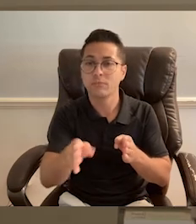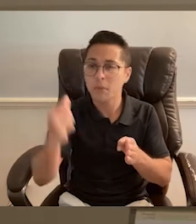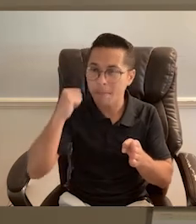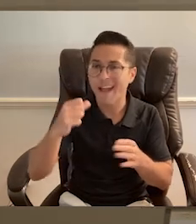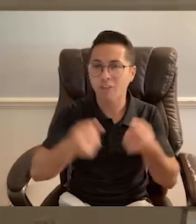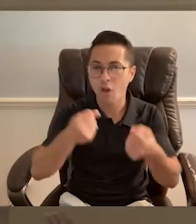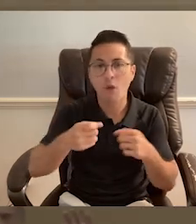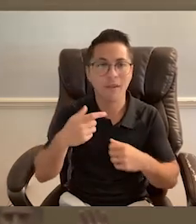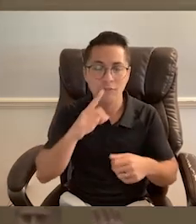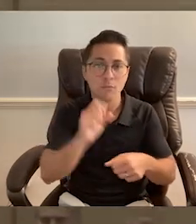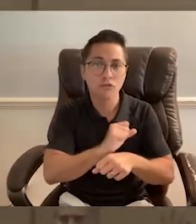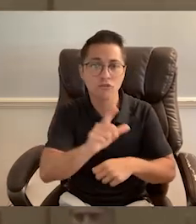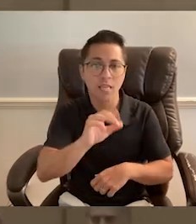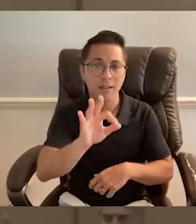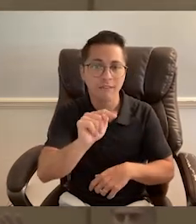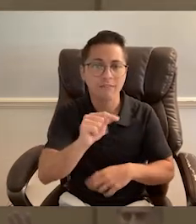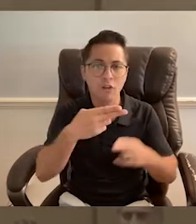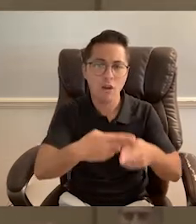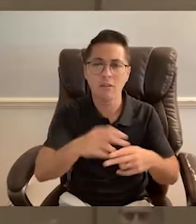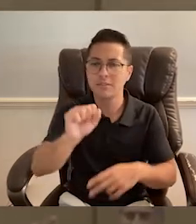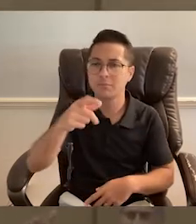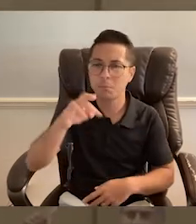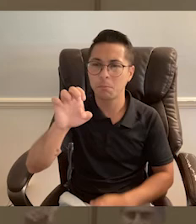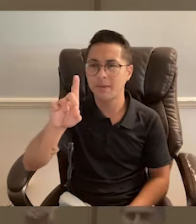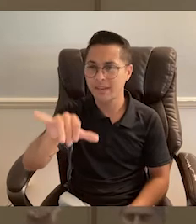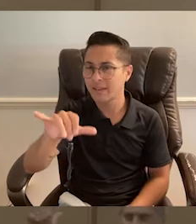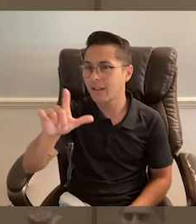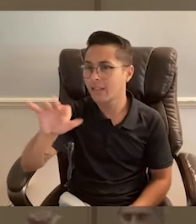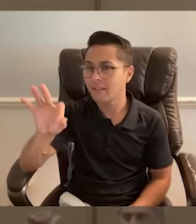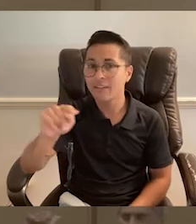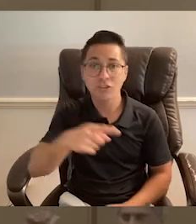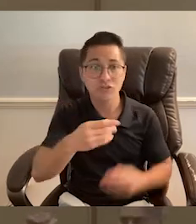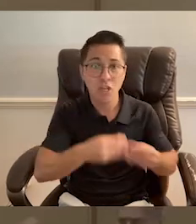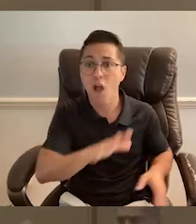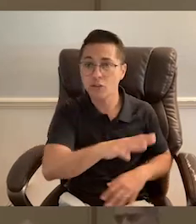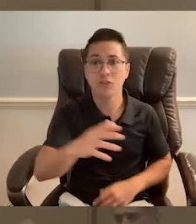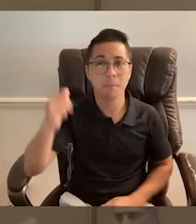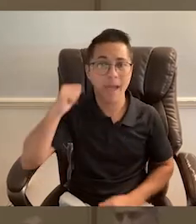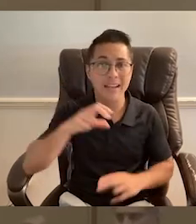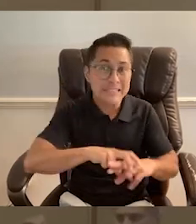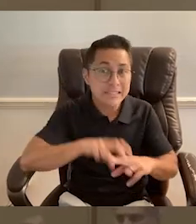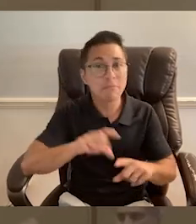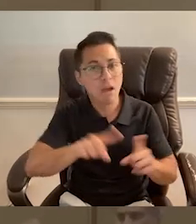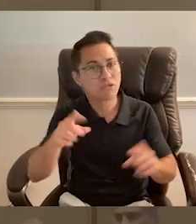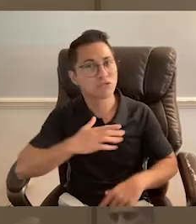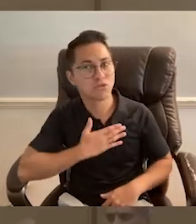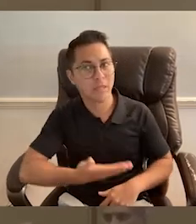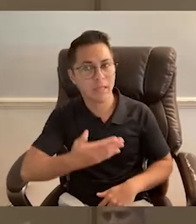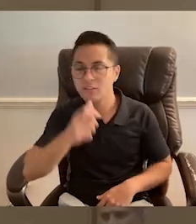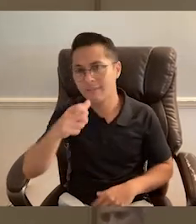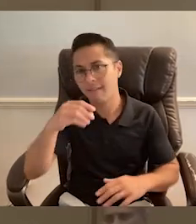we haven't really augmented the vision, but sometimes what we've done is add mirrors in the